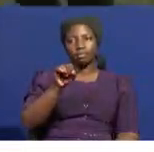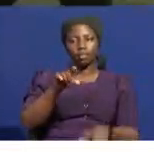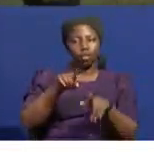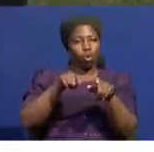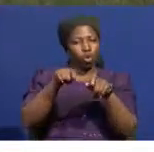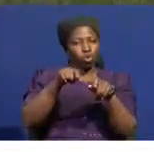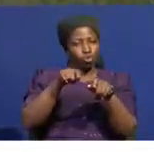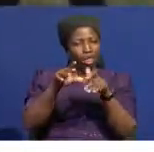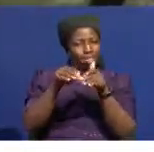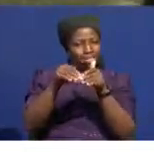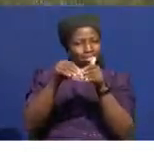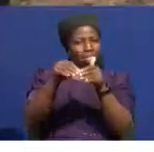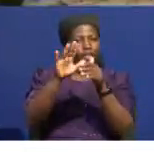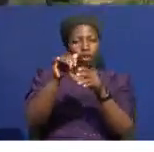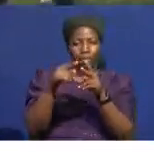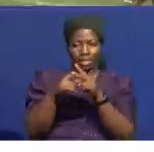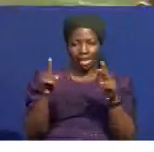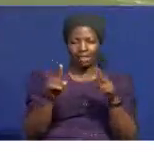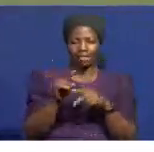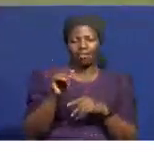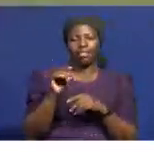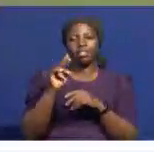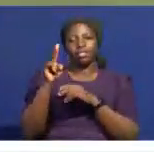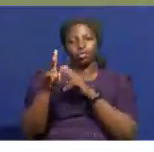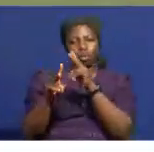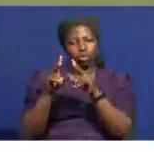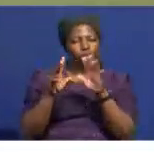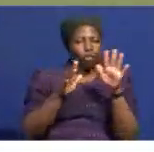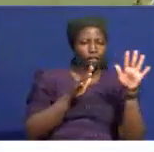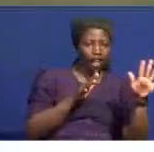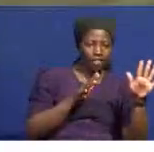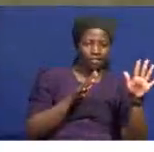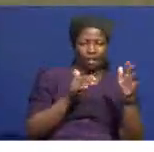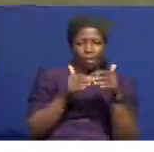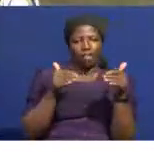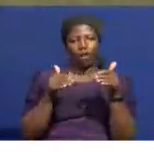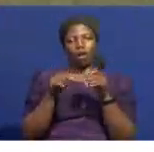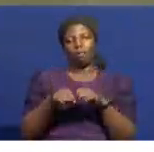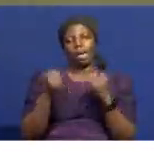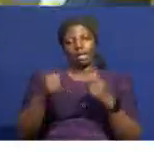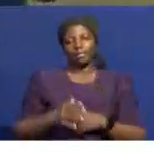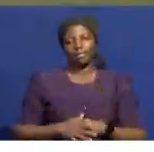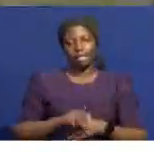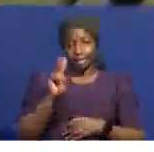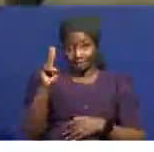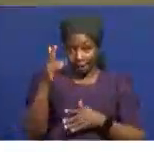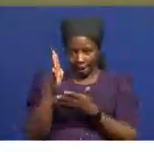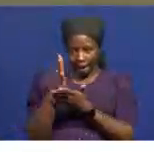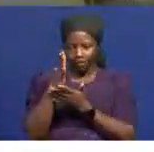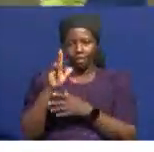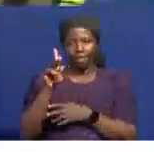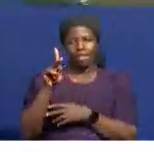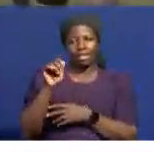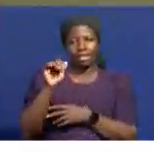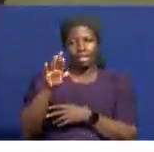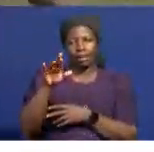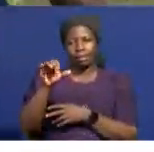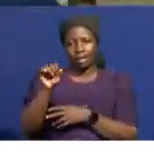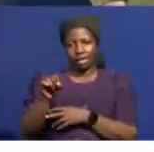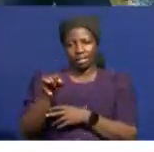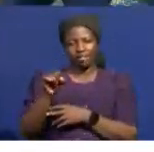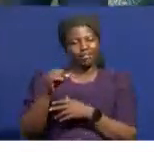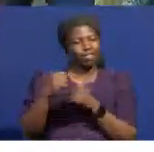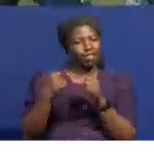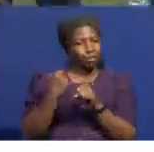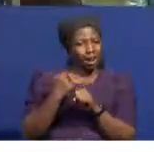control from the start of the game and took a 22-5 lead before the break. In the second half, Kabras Sugar were resolute